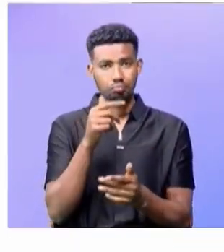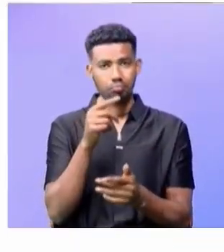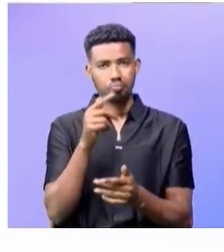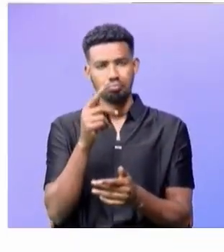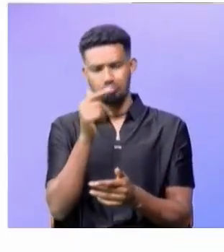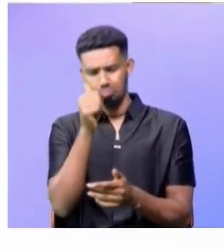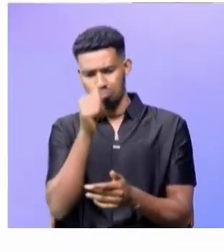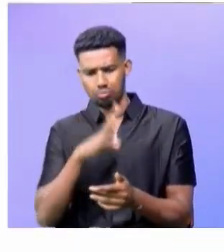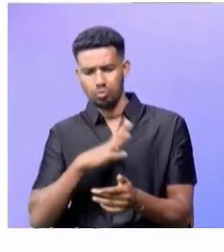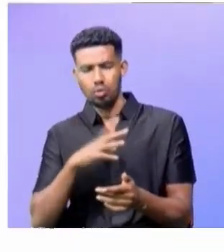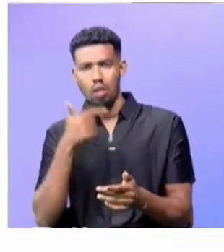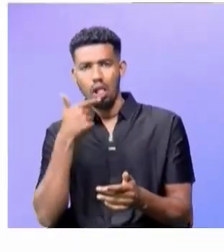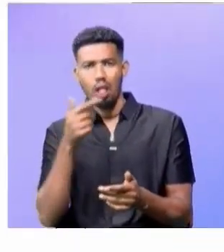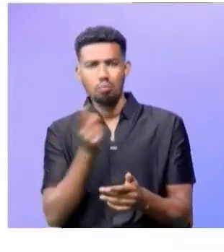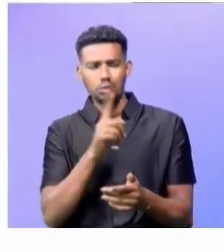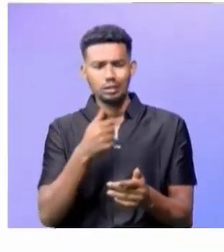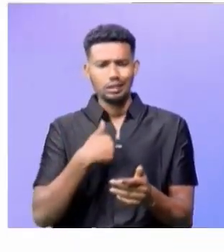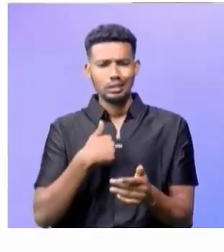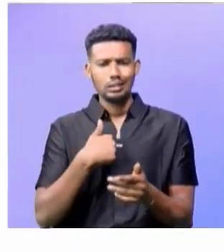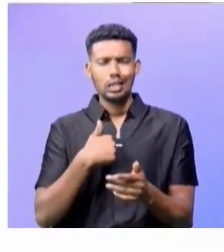I don't